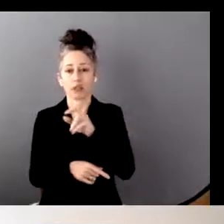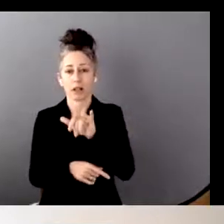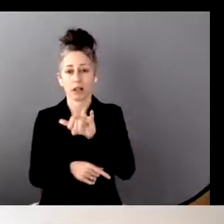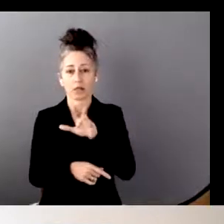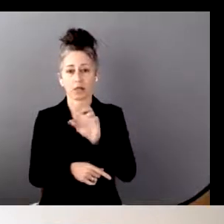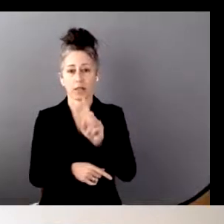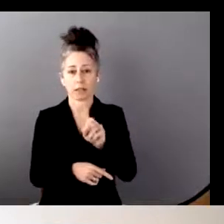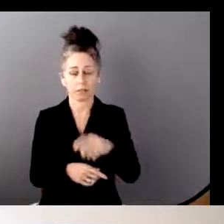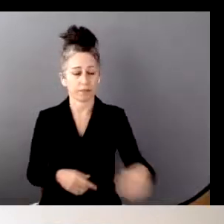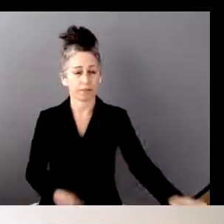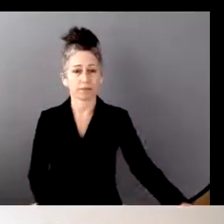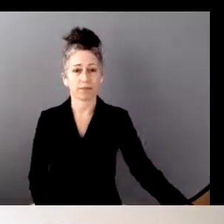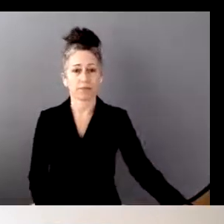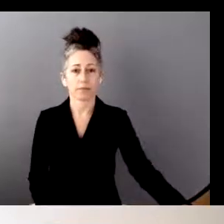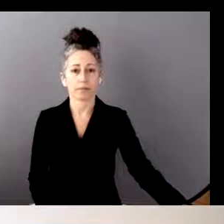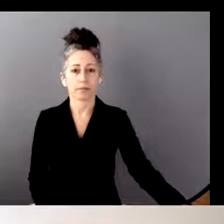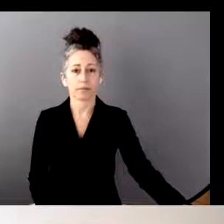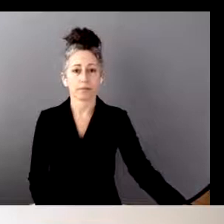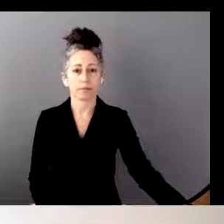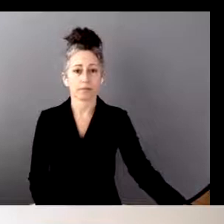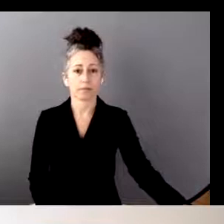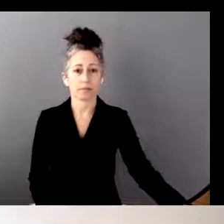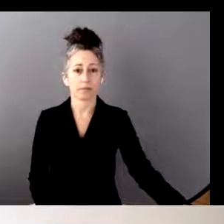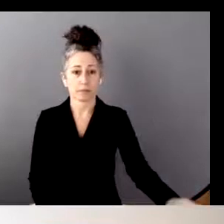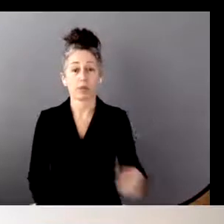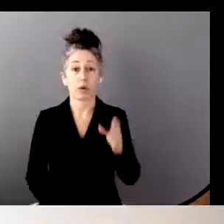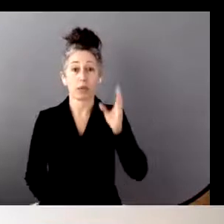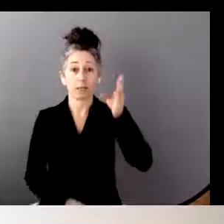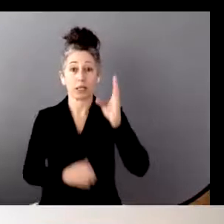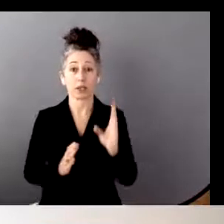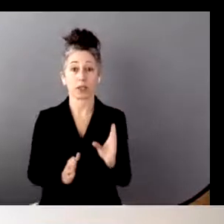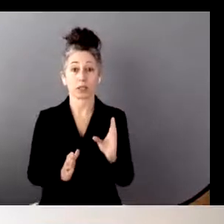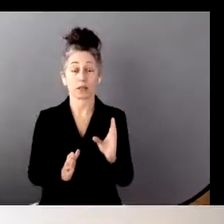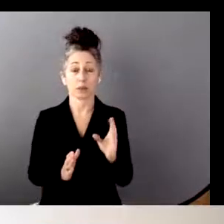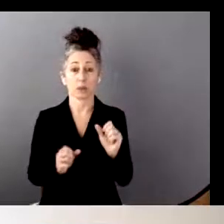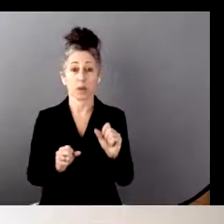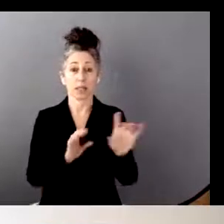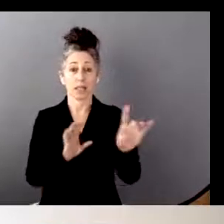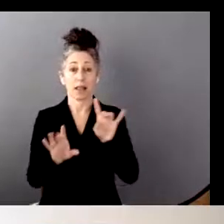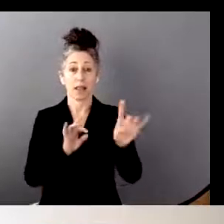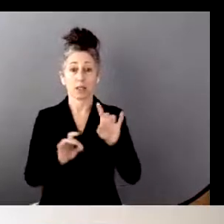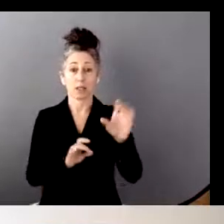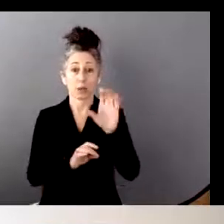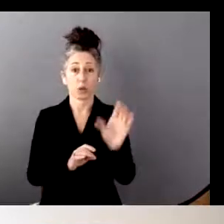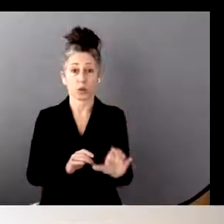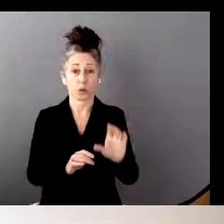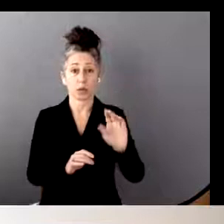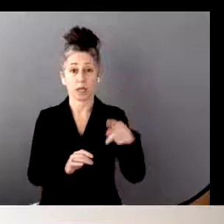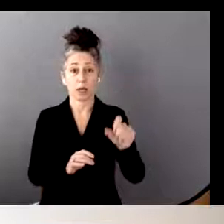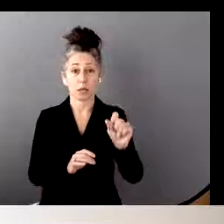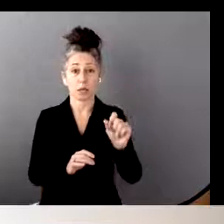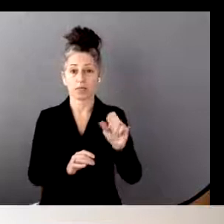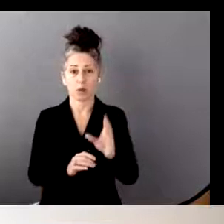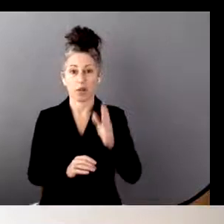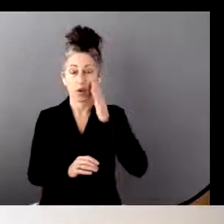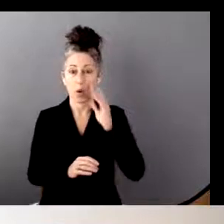so some Zoom tips. You can select the speakers. Sometimes it changes, you never know where the speakers are going to come from.